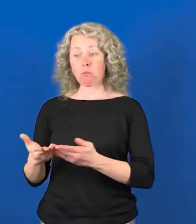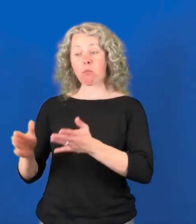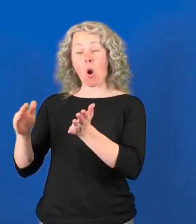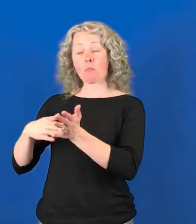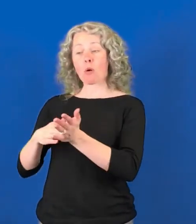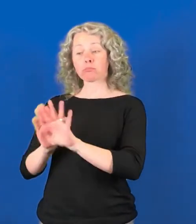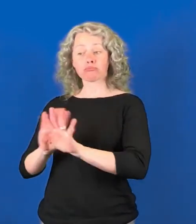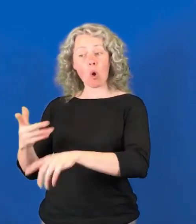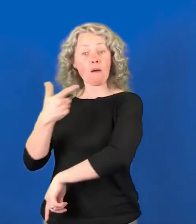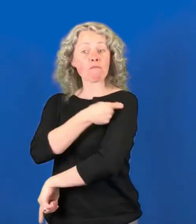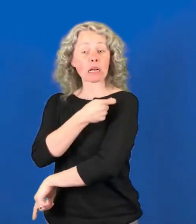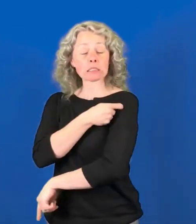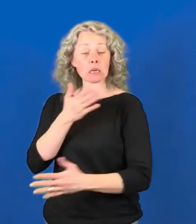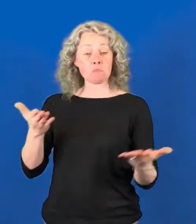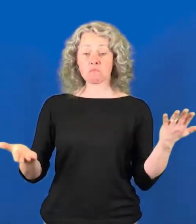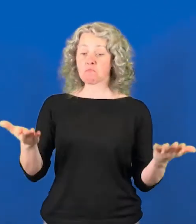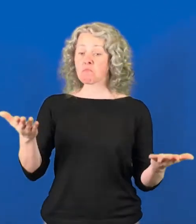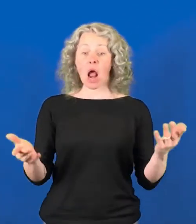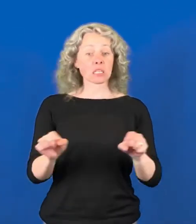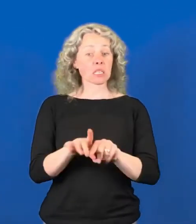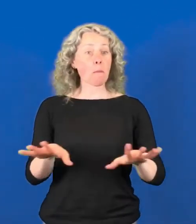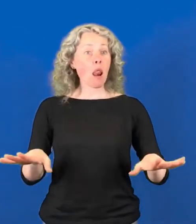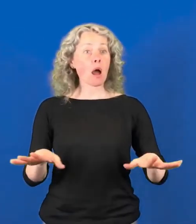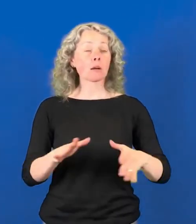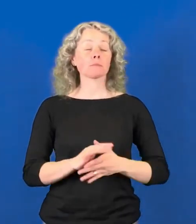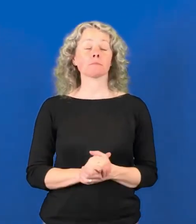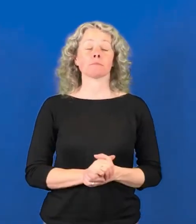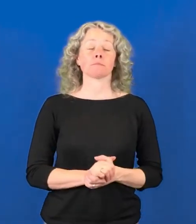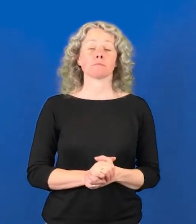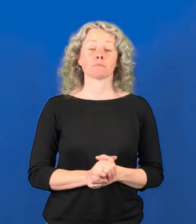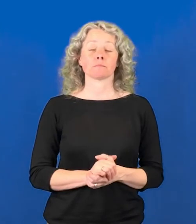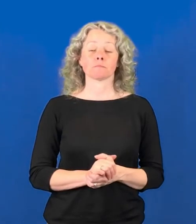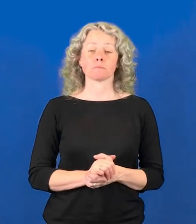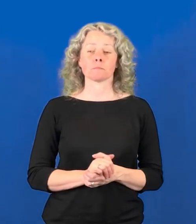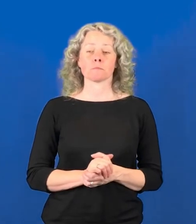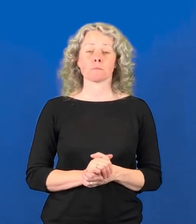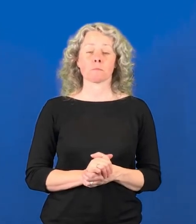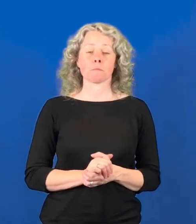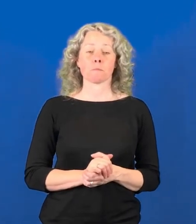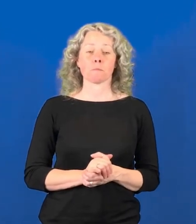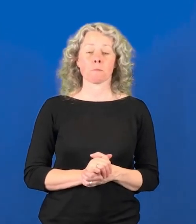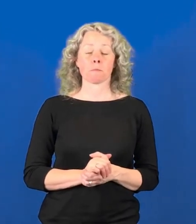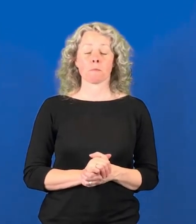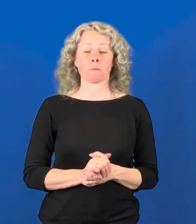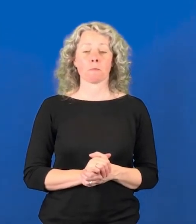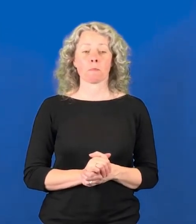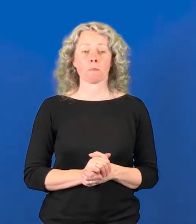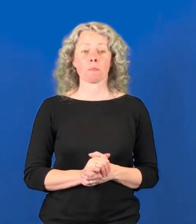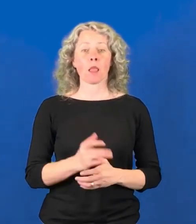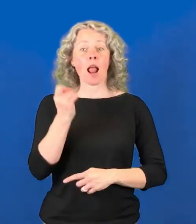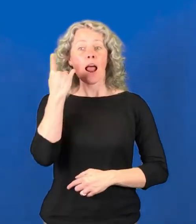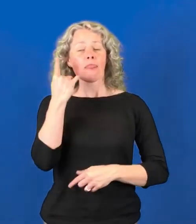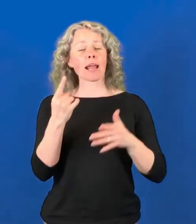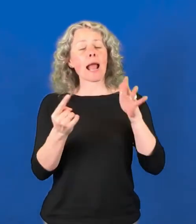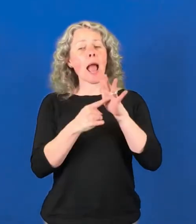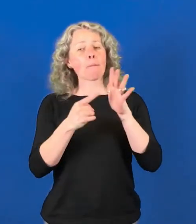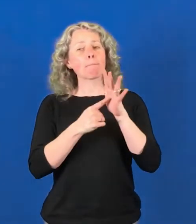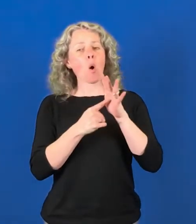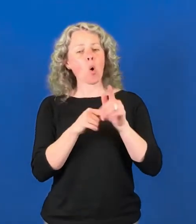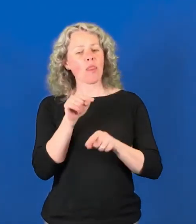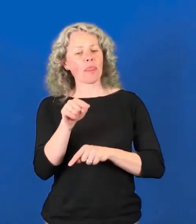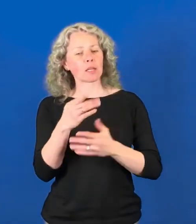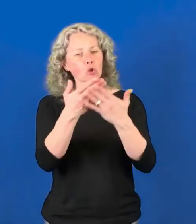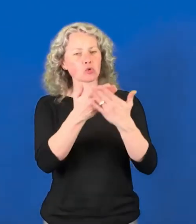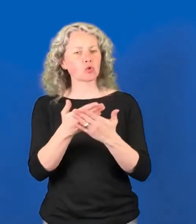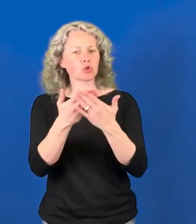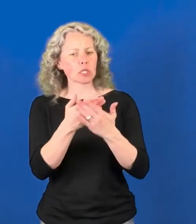mothers who have been vaccinated compared to mothers who have not been vaccinated. And these, as I say, I think the